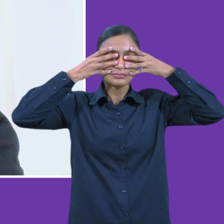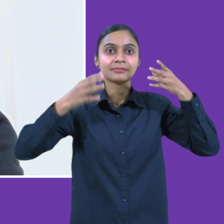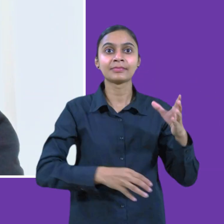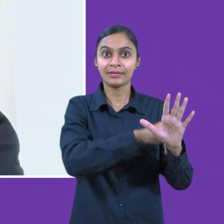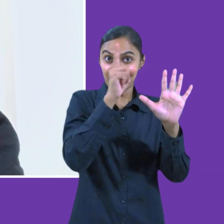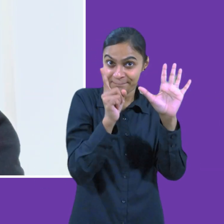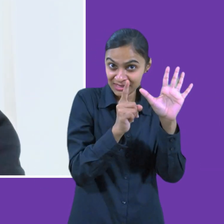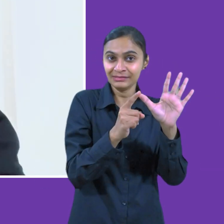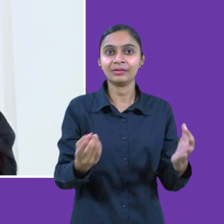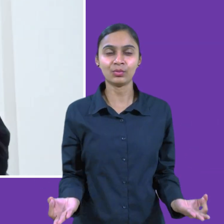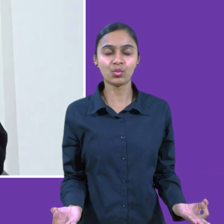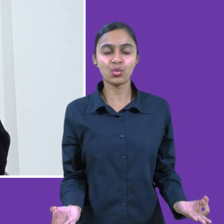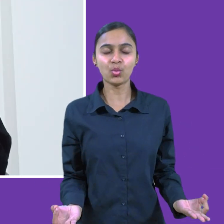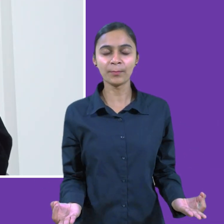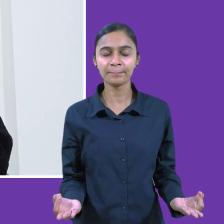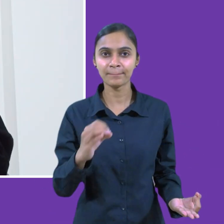So if you see